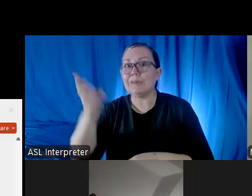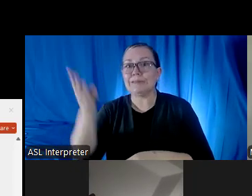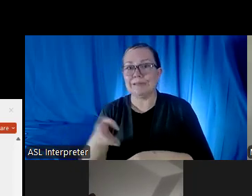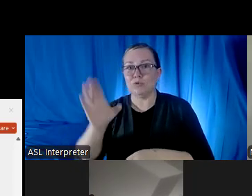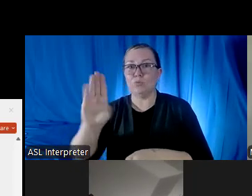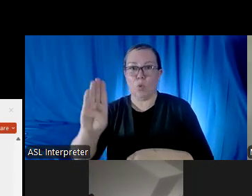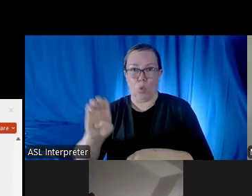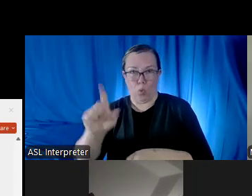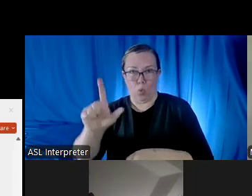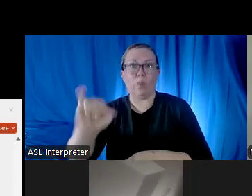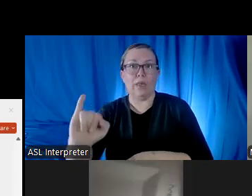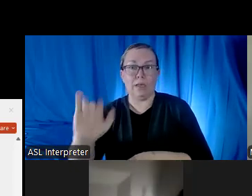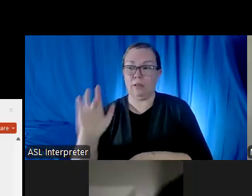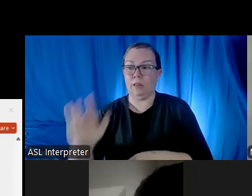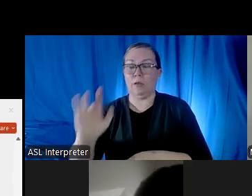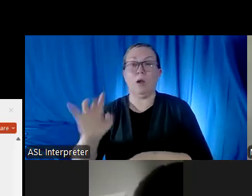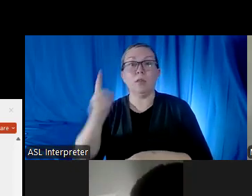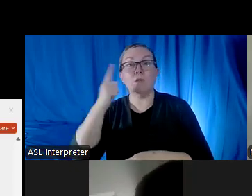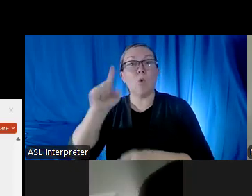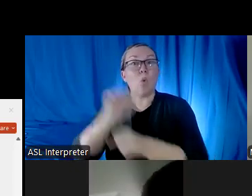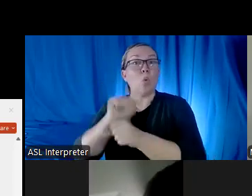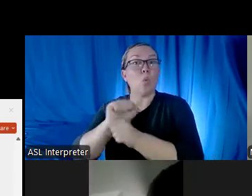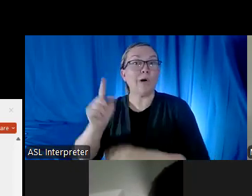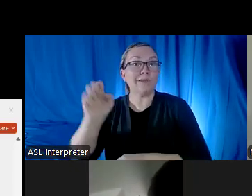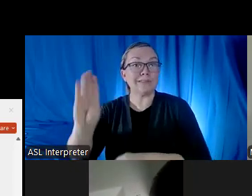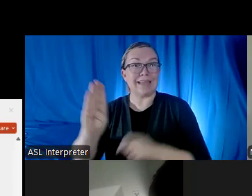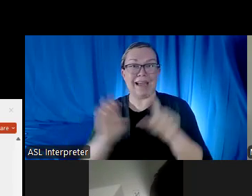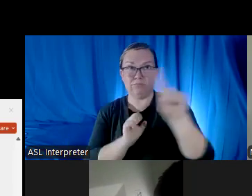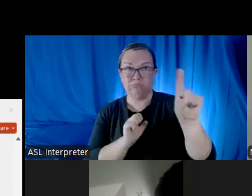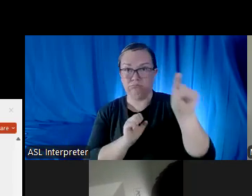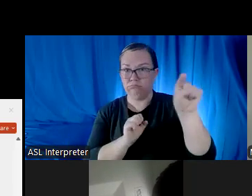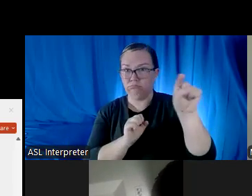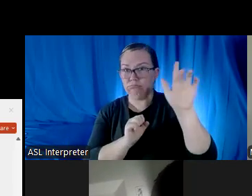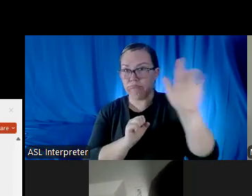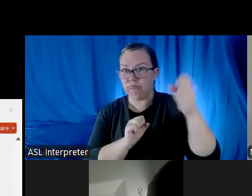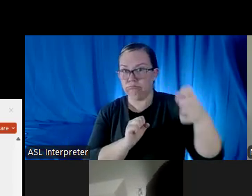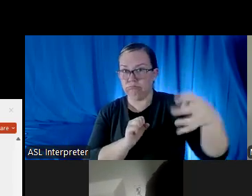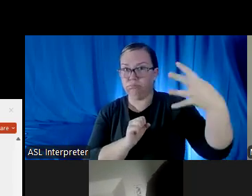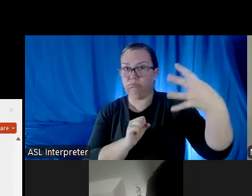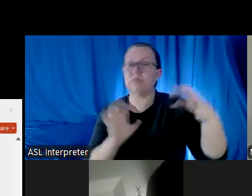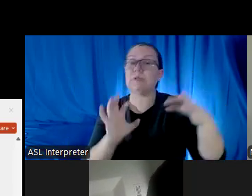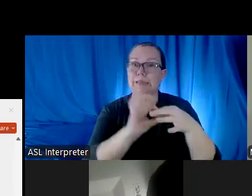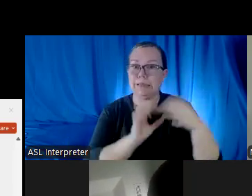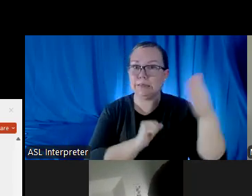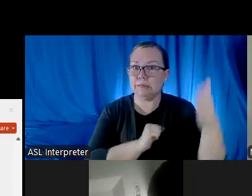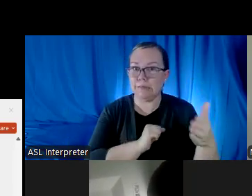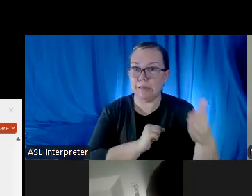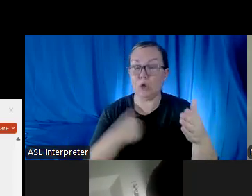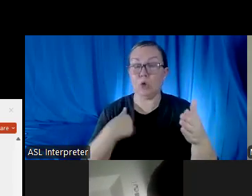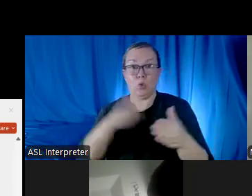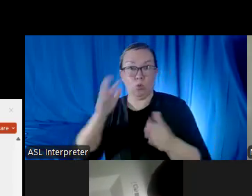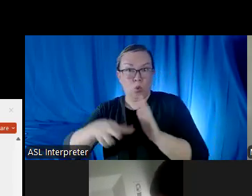www.oregon.gov/BOLI. Click on the For Workers tab in the upper left and follow the links from there. After reviewing the